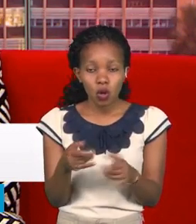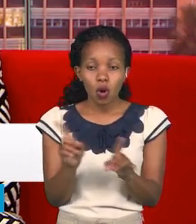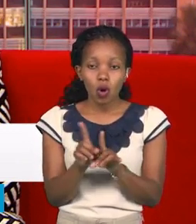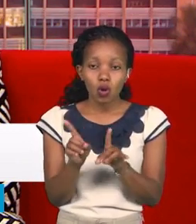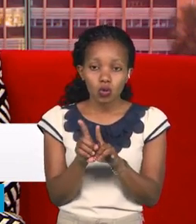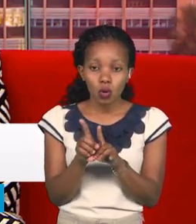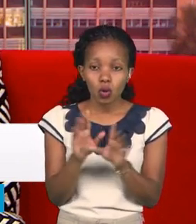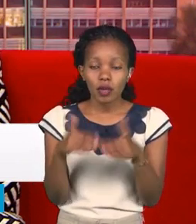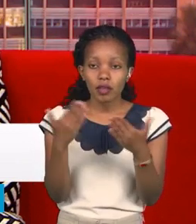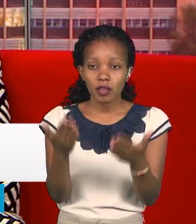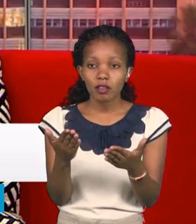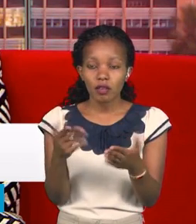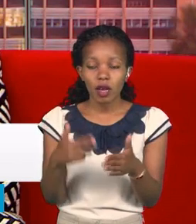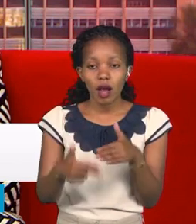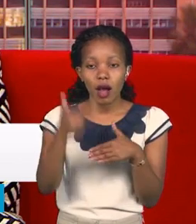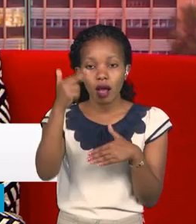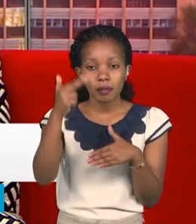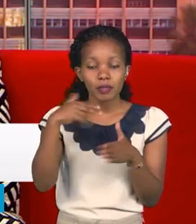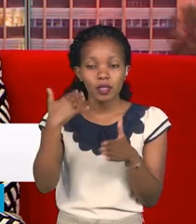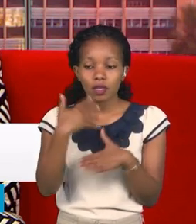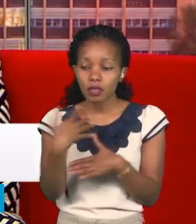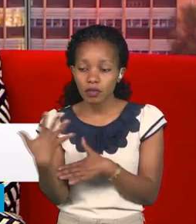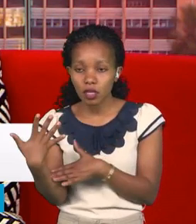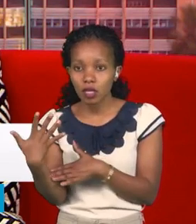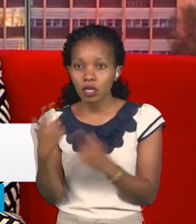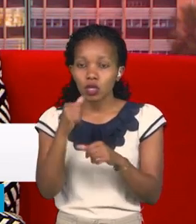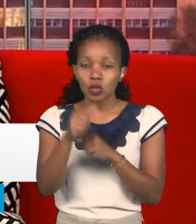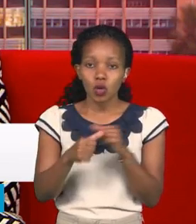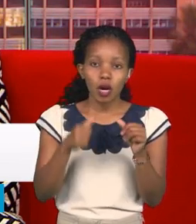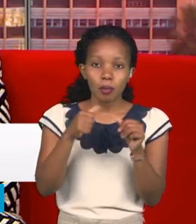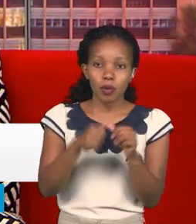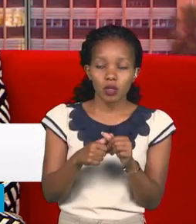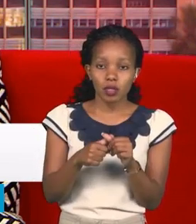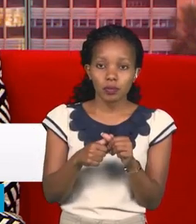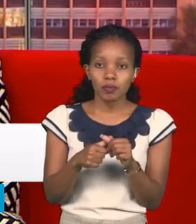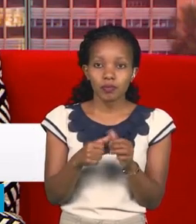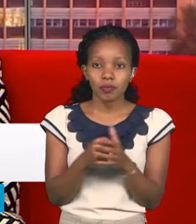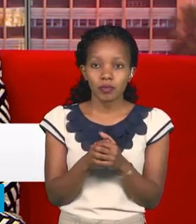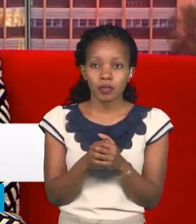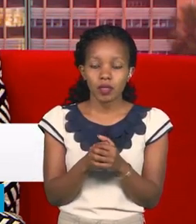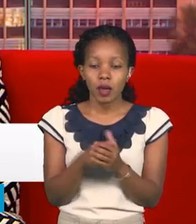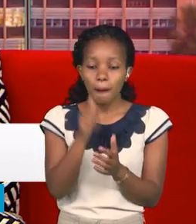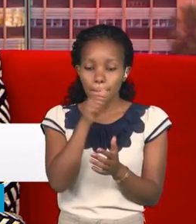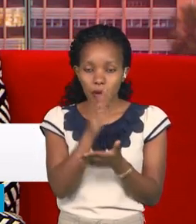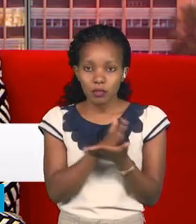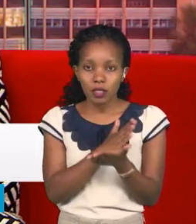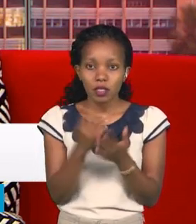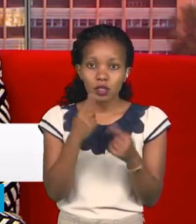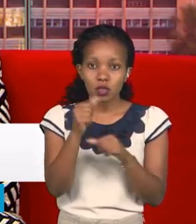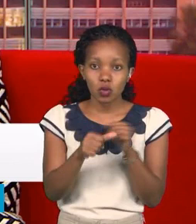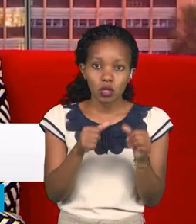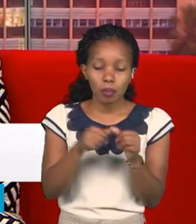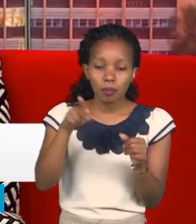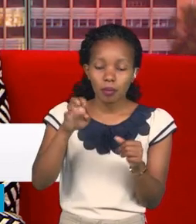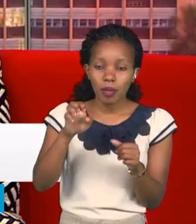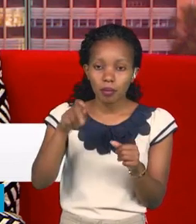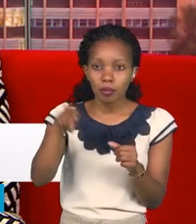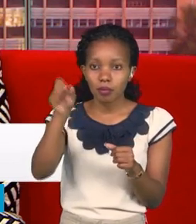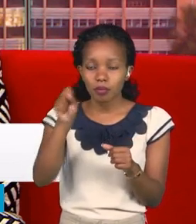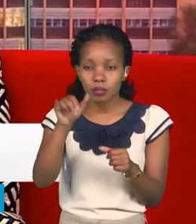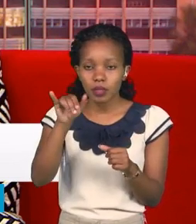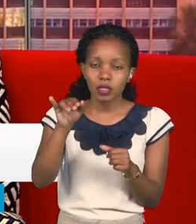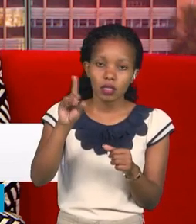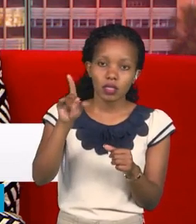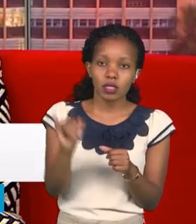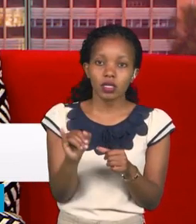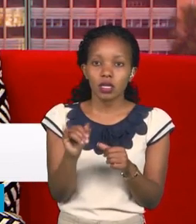new high-end infrastructure, you know, we talk about city at a public hospital. Now, at a private hospital, we are talking about a PET CT. You know, a PET CT is the